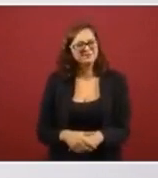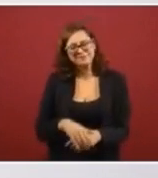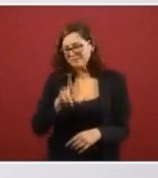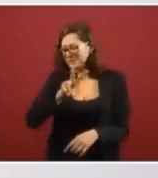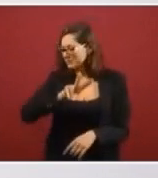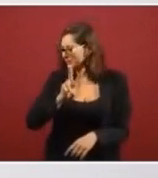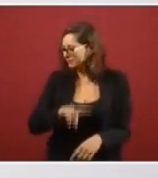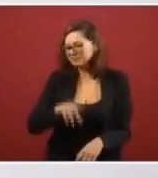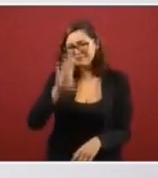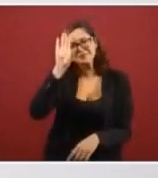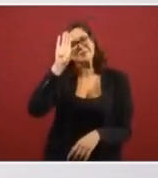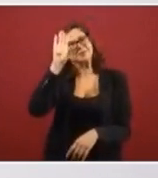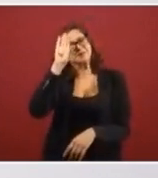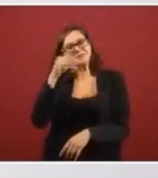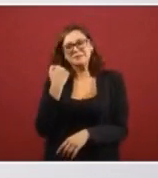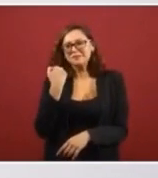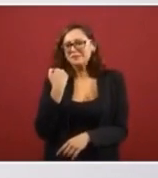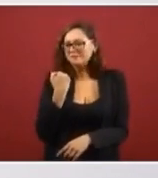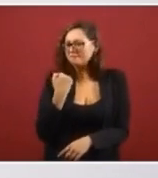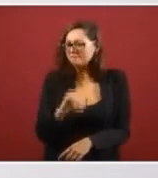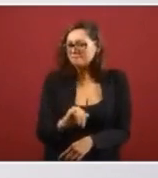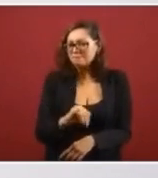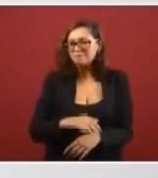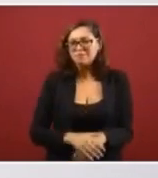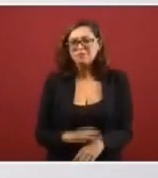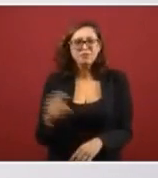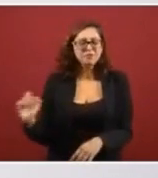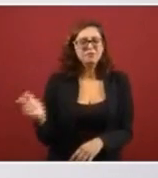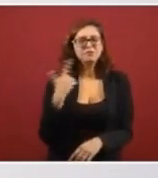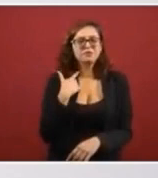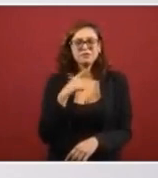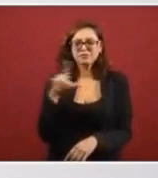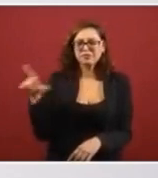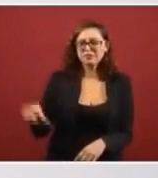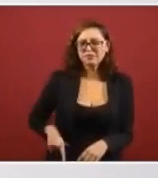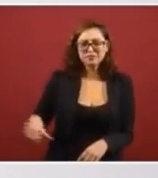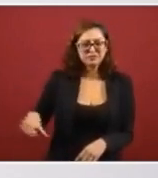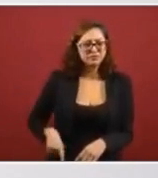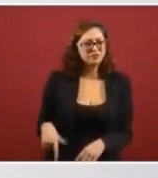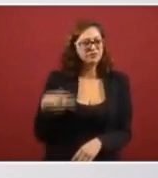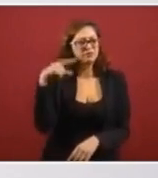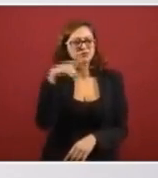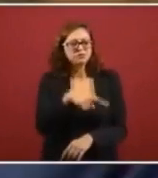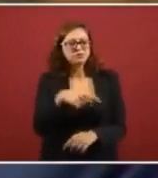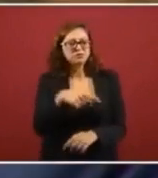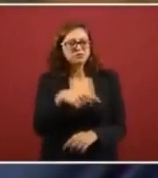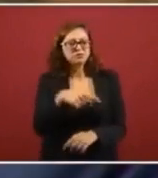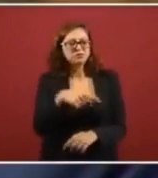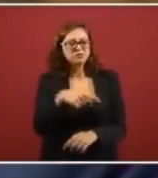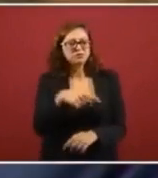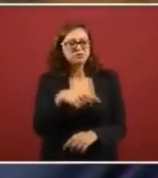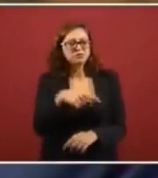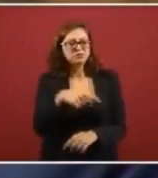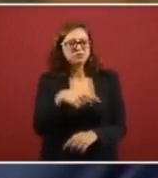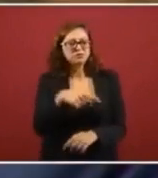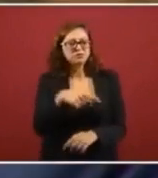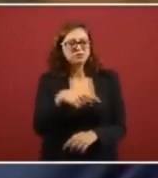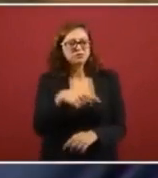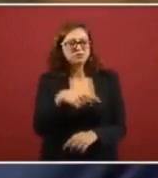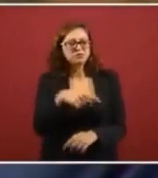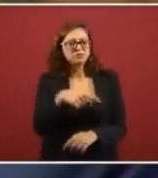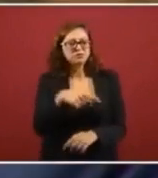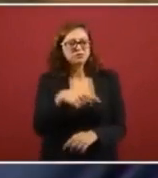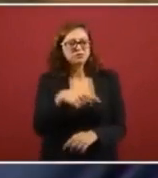was the top of the abuse that they they would even use the